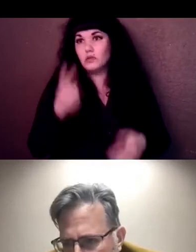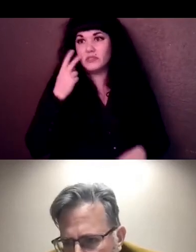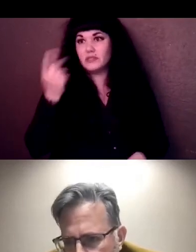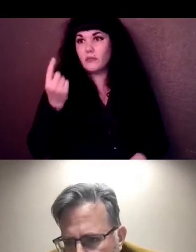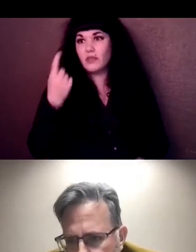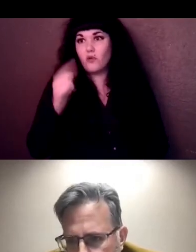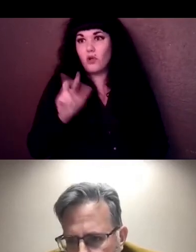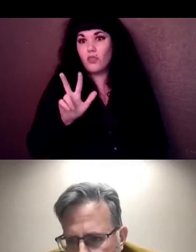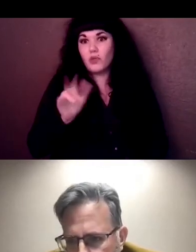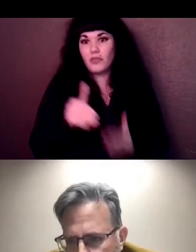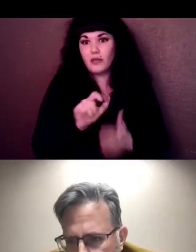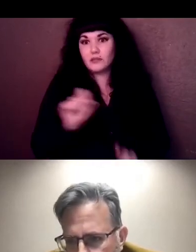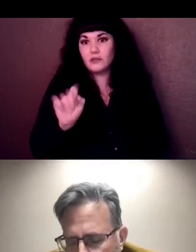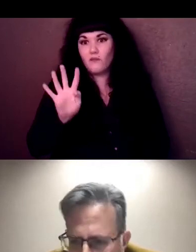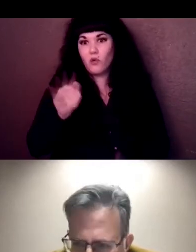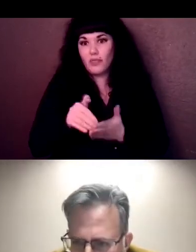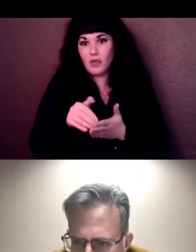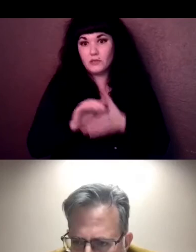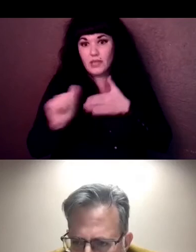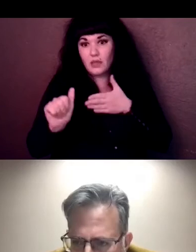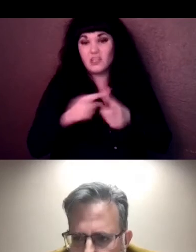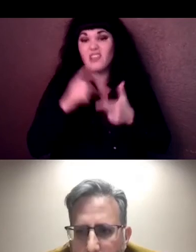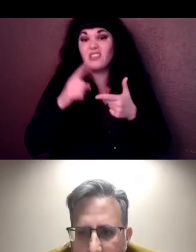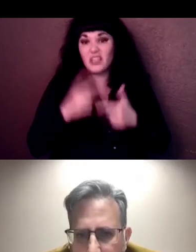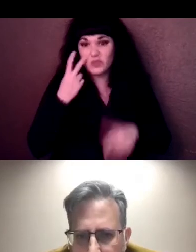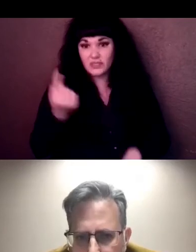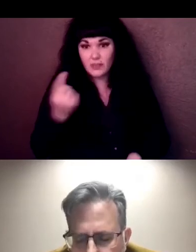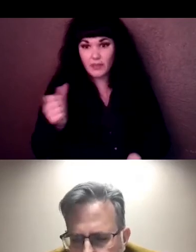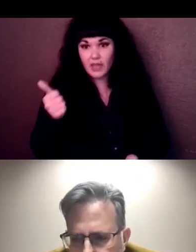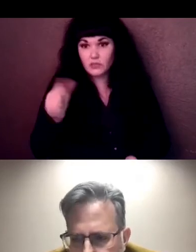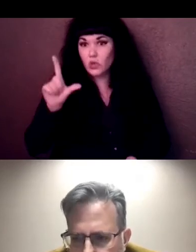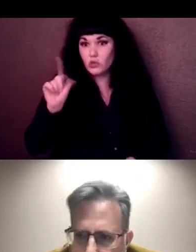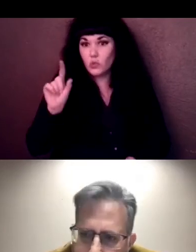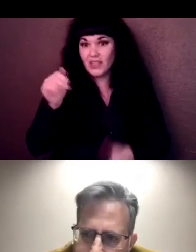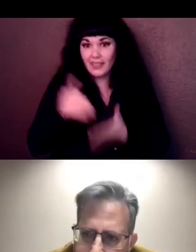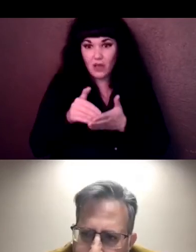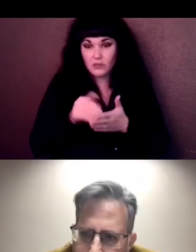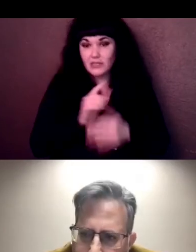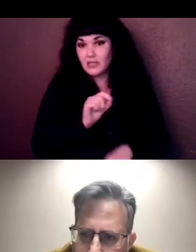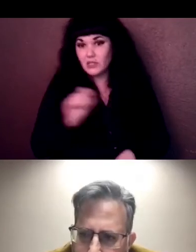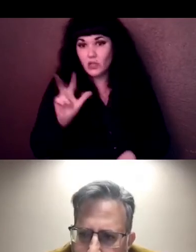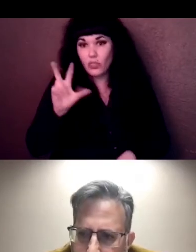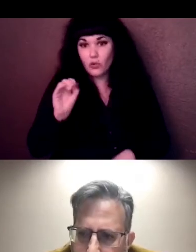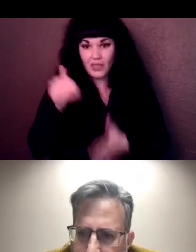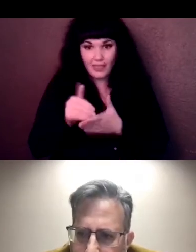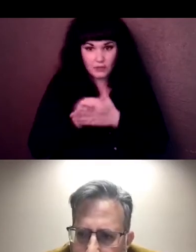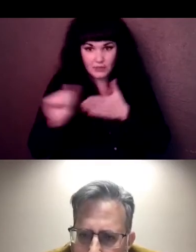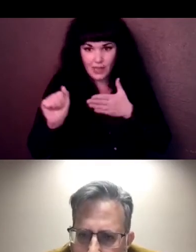$3,000-$4,000, and you might see something for $20,000-$30,000. There is a big difference, because obviously the